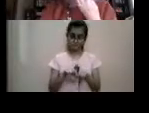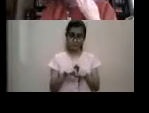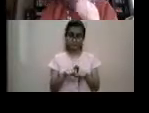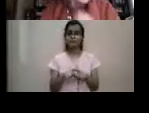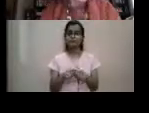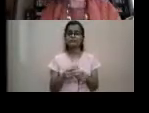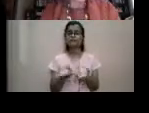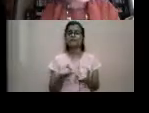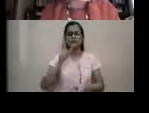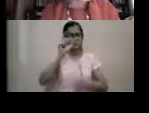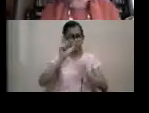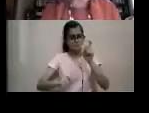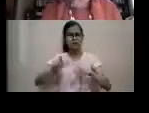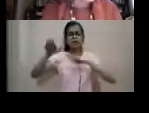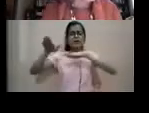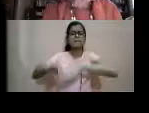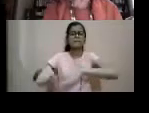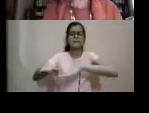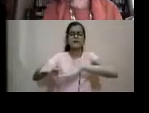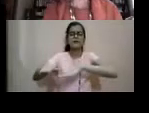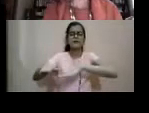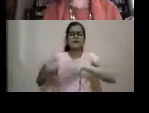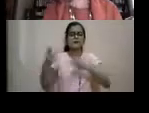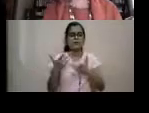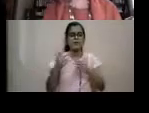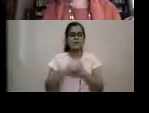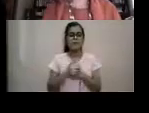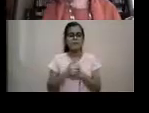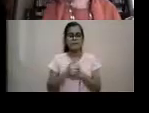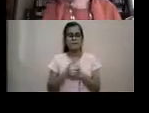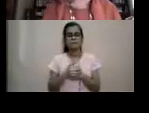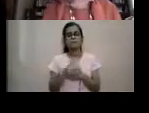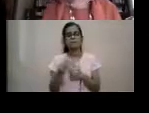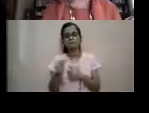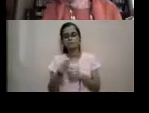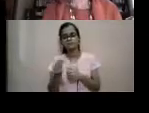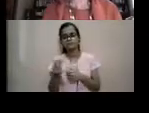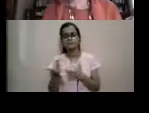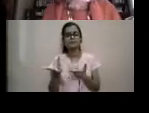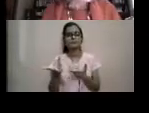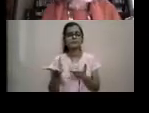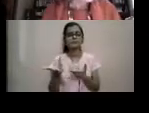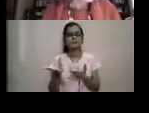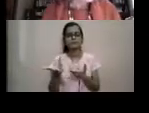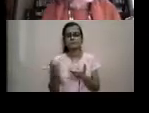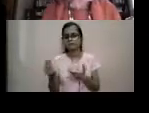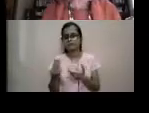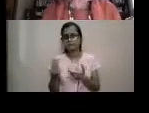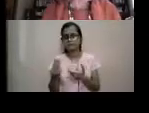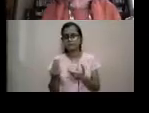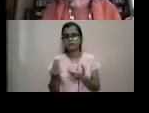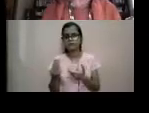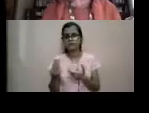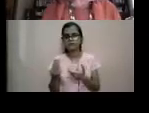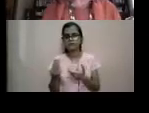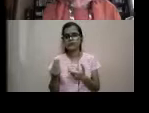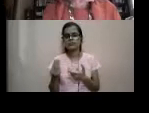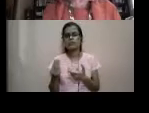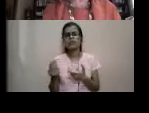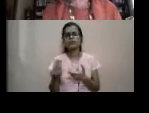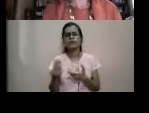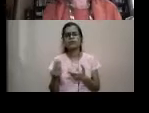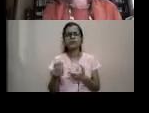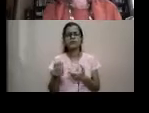on. The thicker the dependency relations are, the more value they bring into our lives. Value